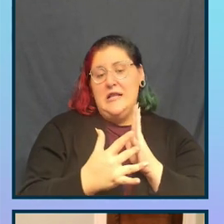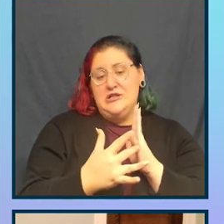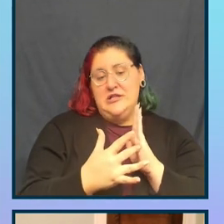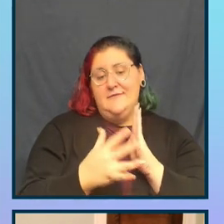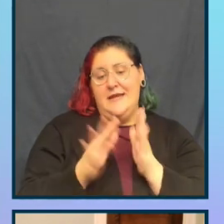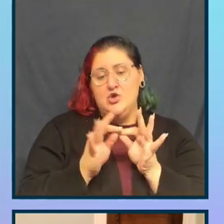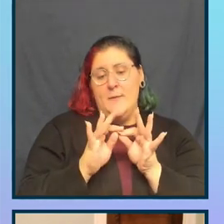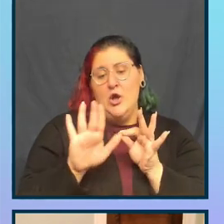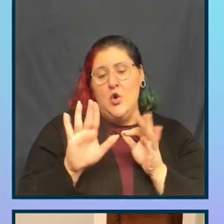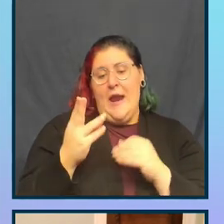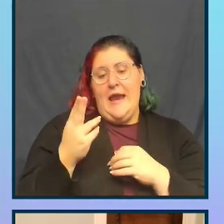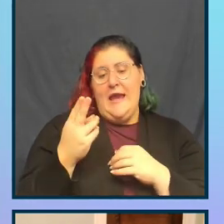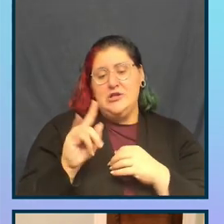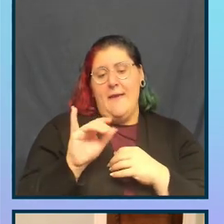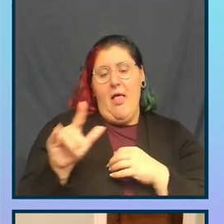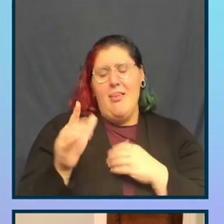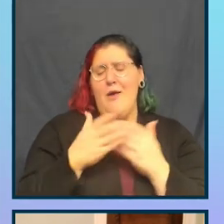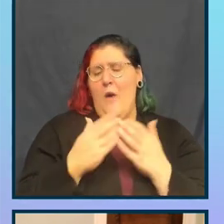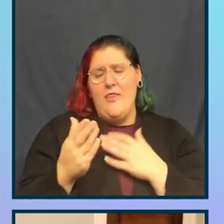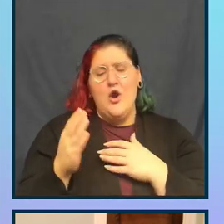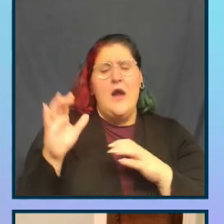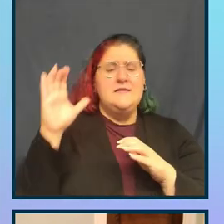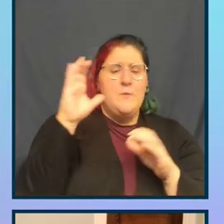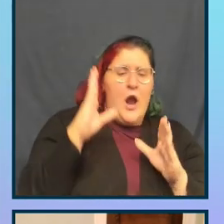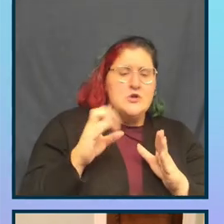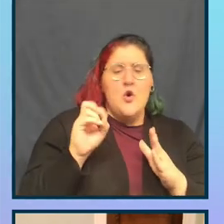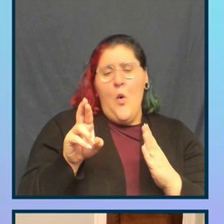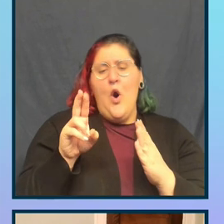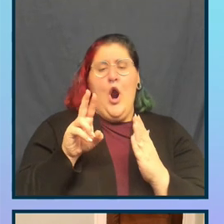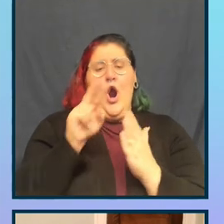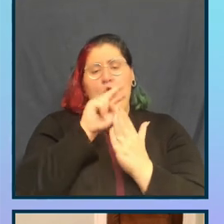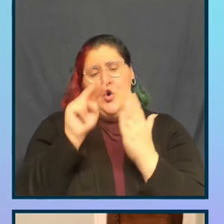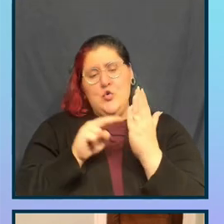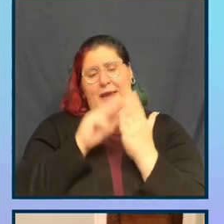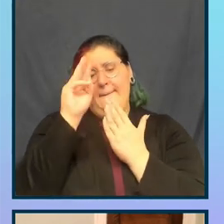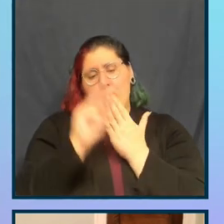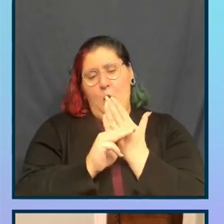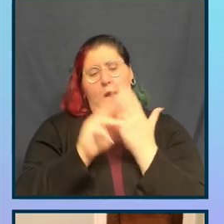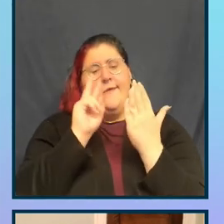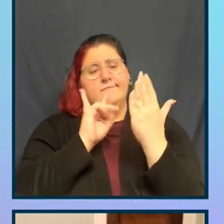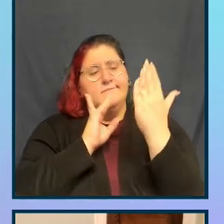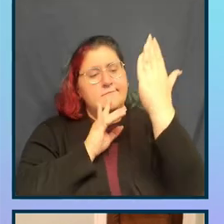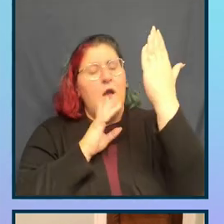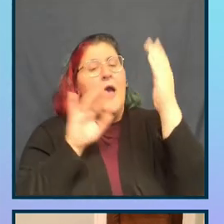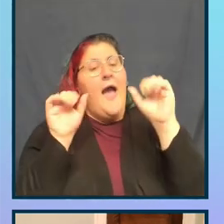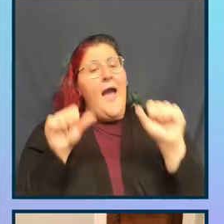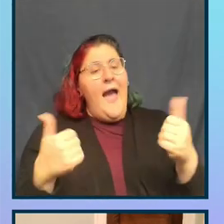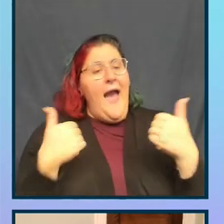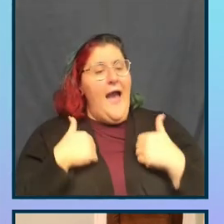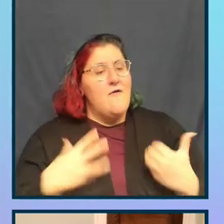a browser or a screen reader, has so much more meaning and can take this information and provide a higher quality, more